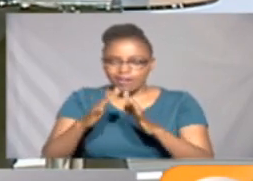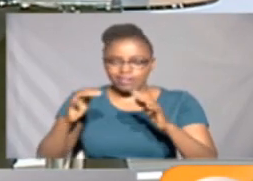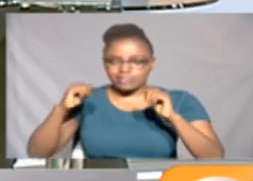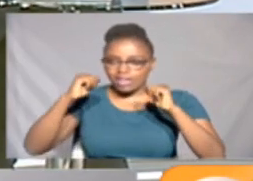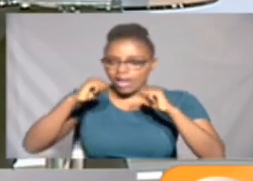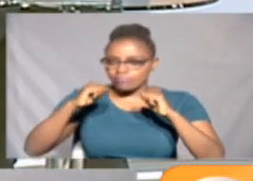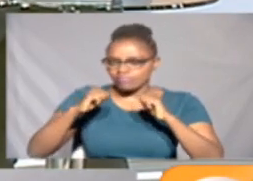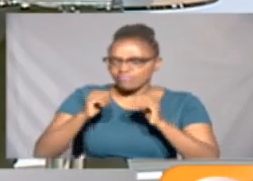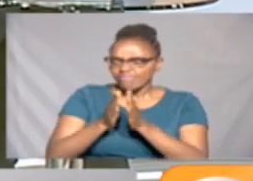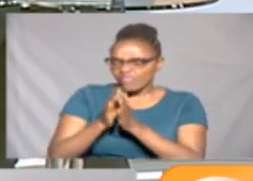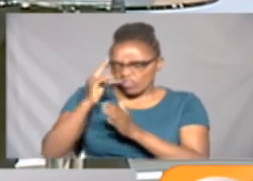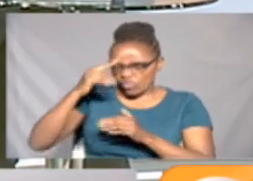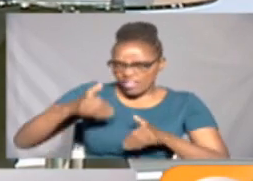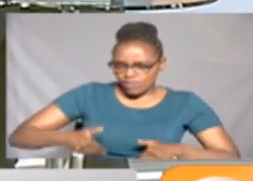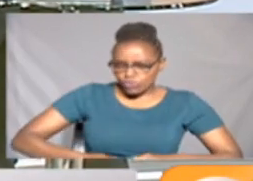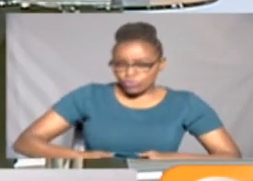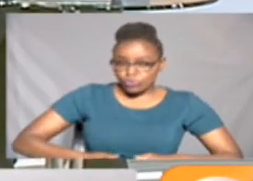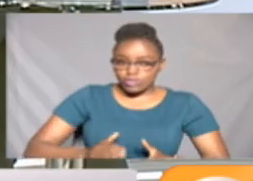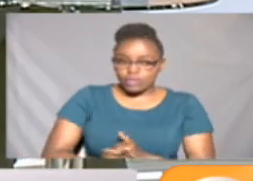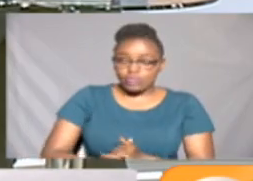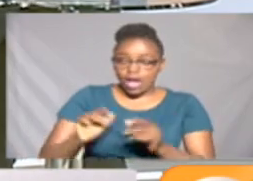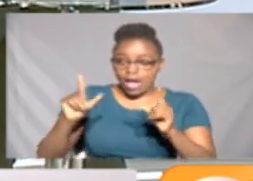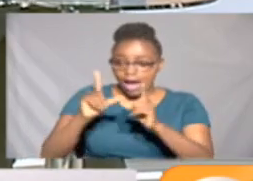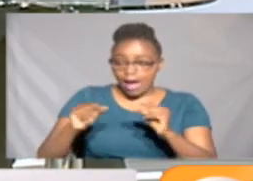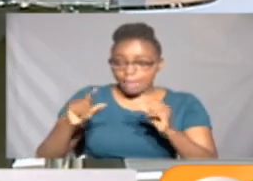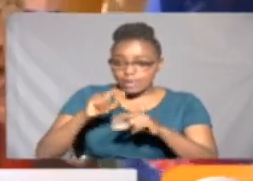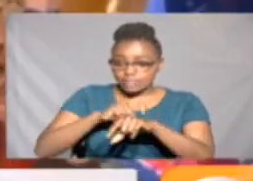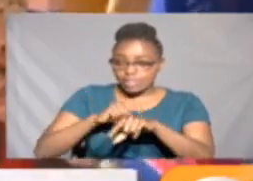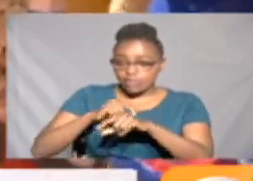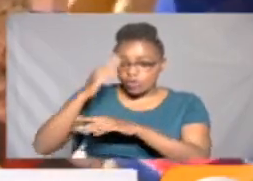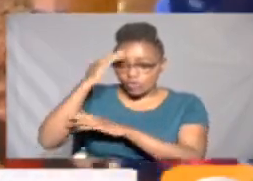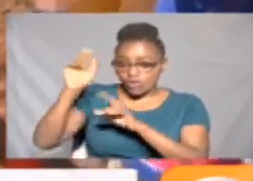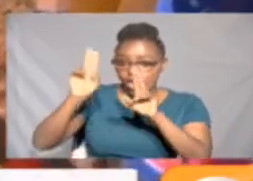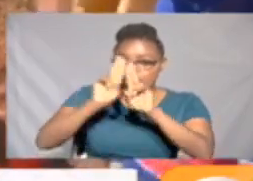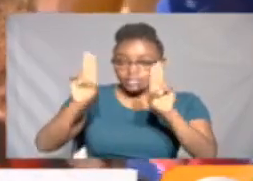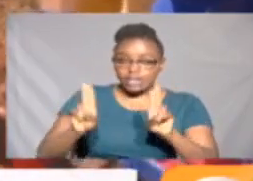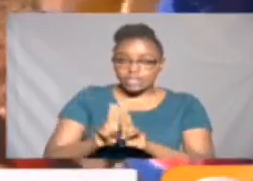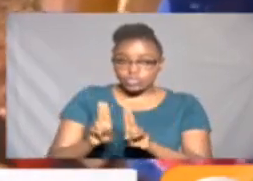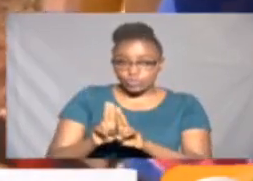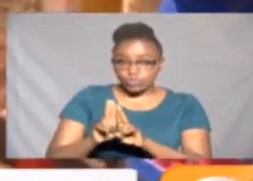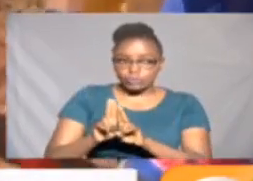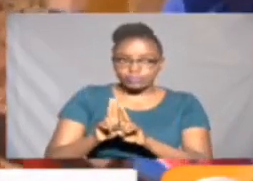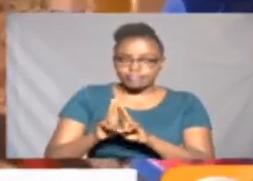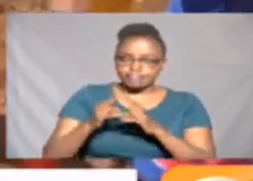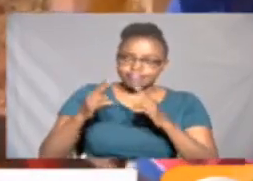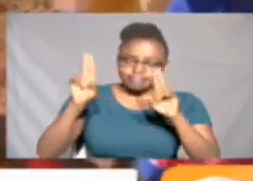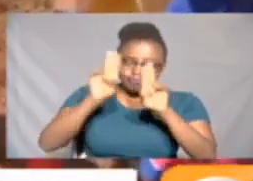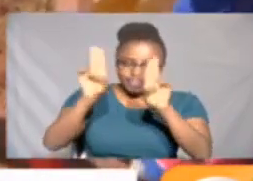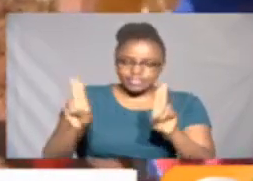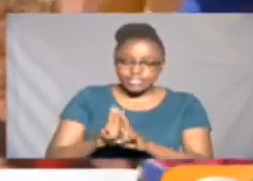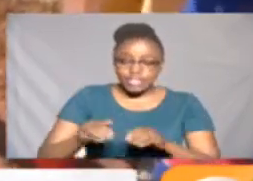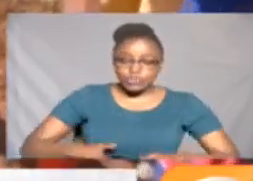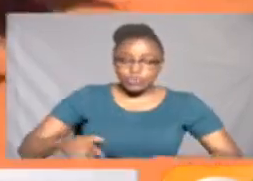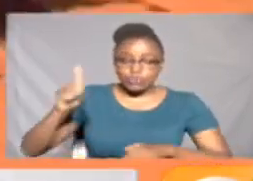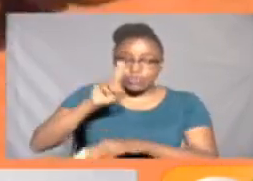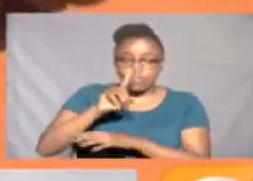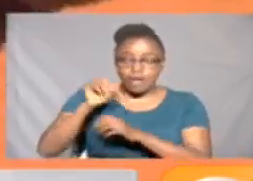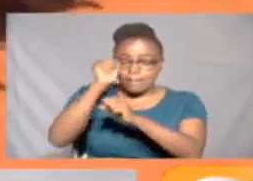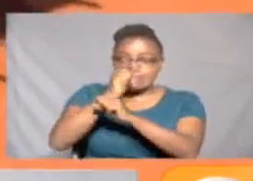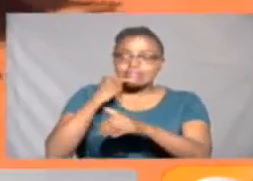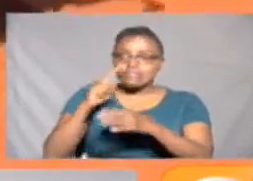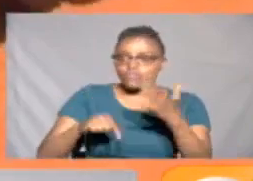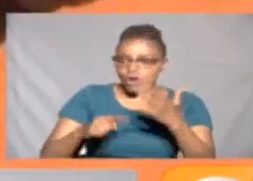potential of the nation's young people. In a message during the commemoration of the International Youth Day, President Uhuru Kenyatta said that these centers will